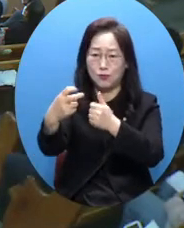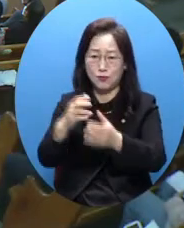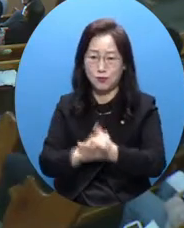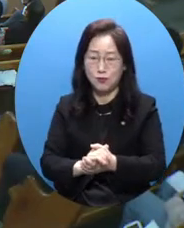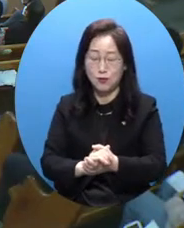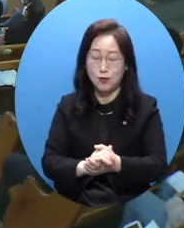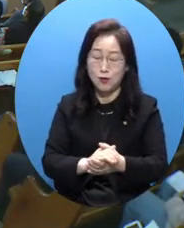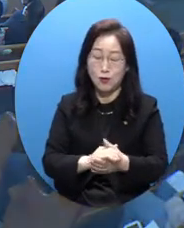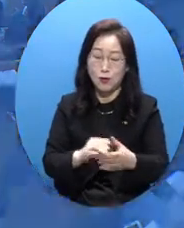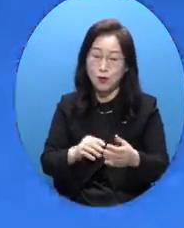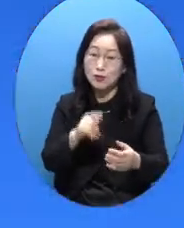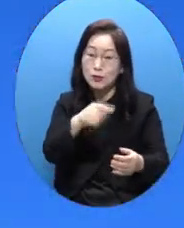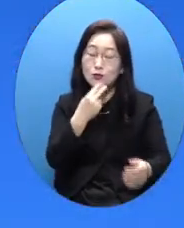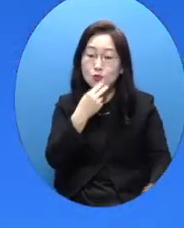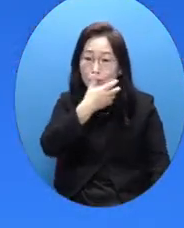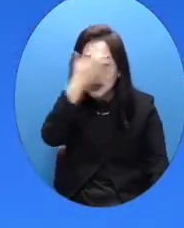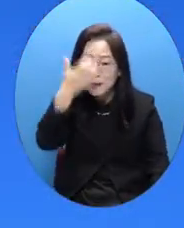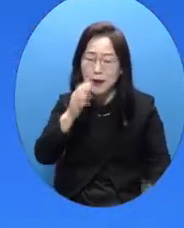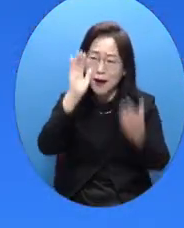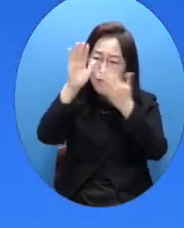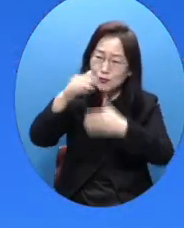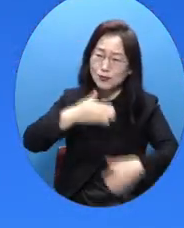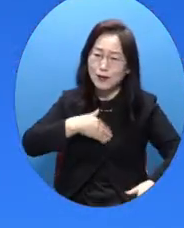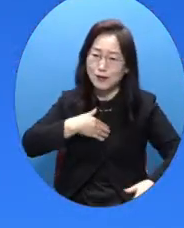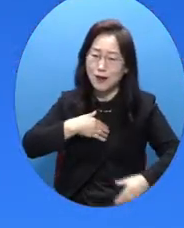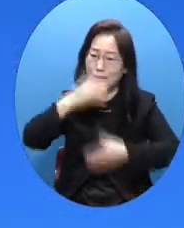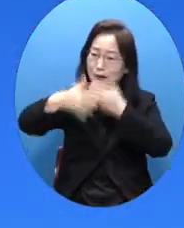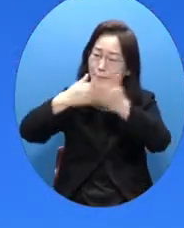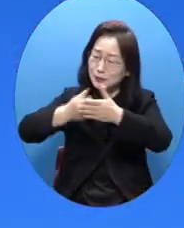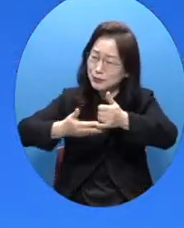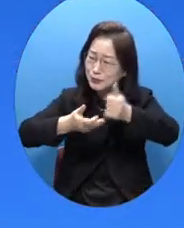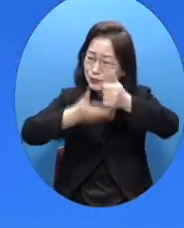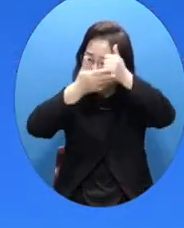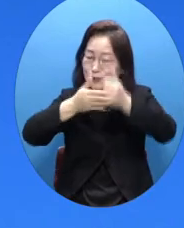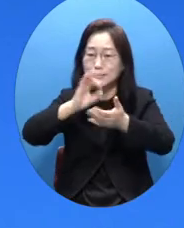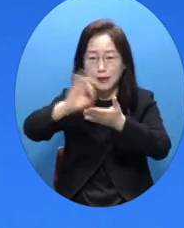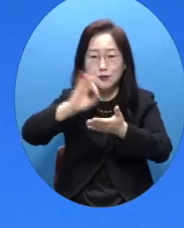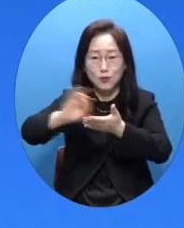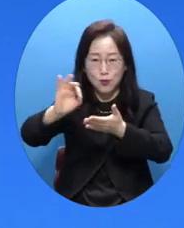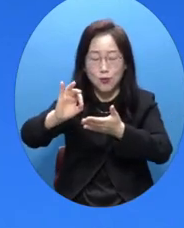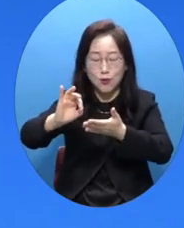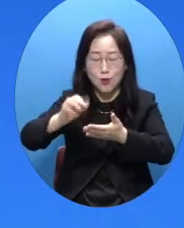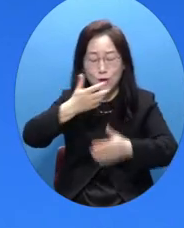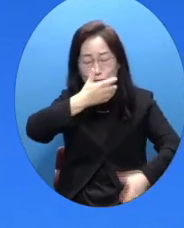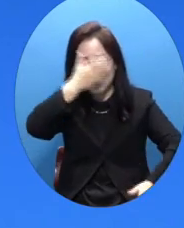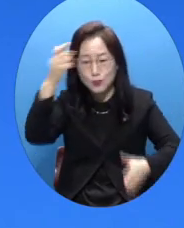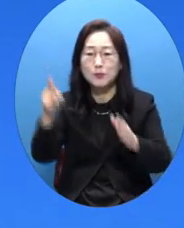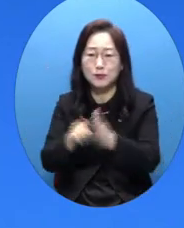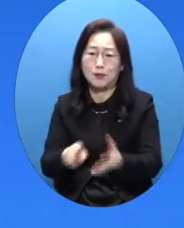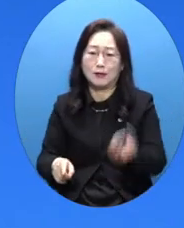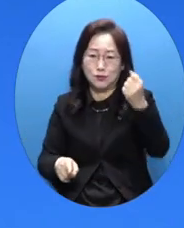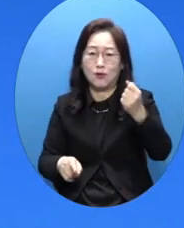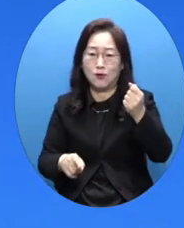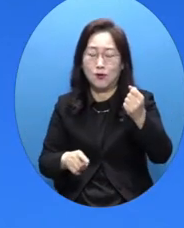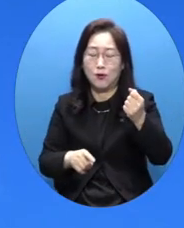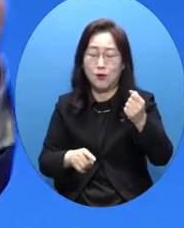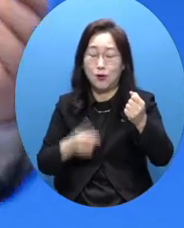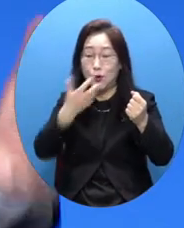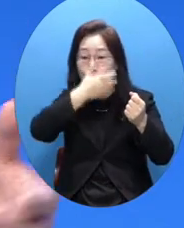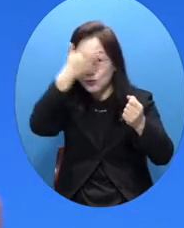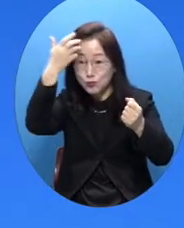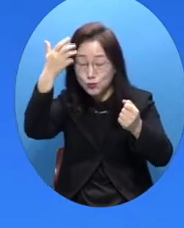all the more Joseph dreamed and believed that God would raise him to high place in the future